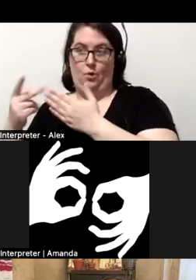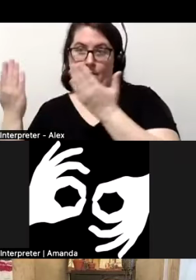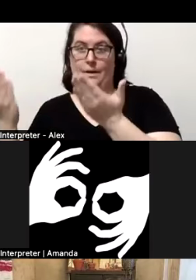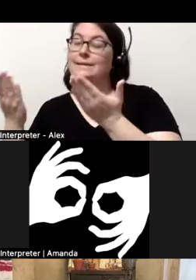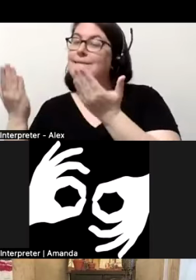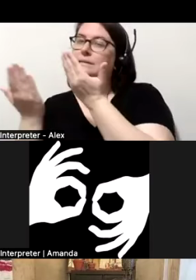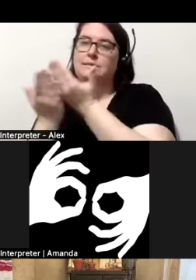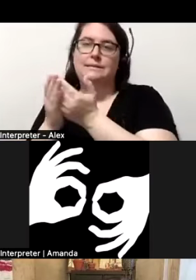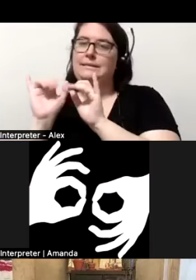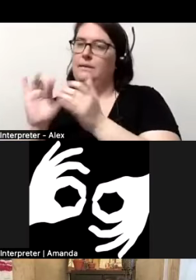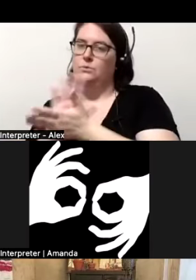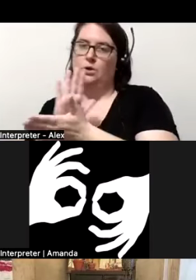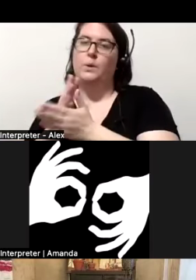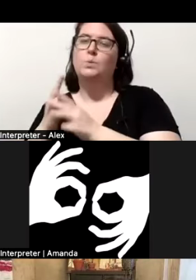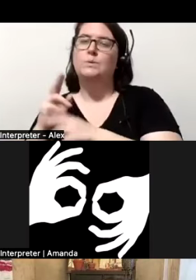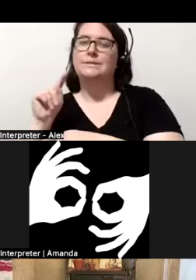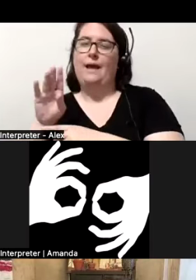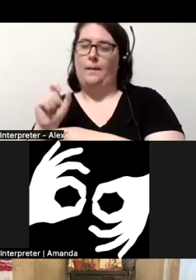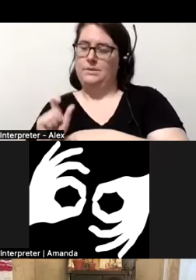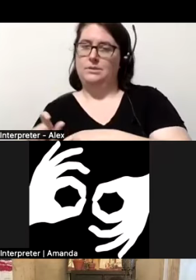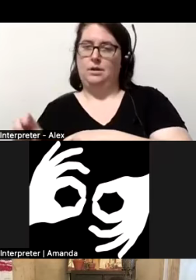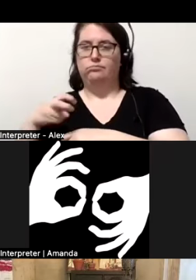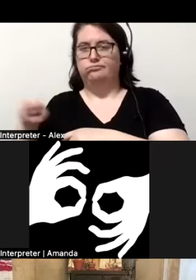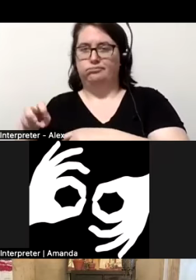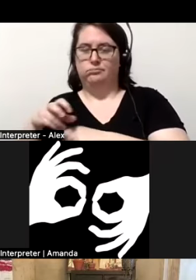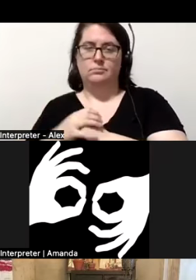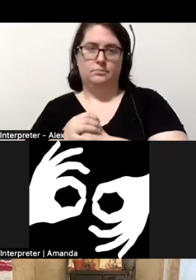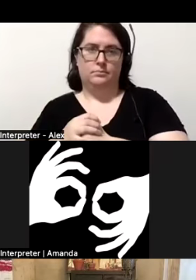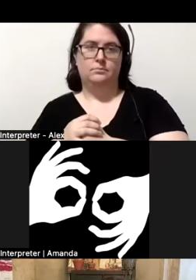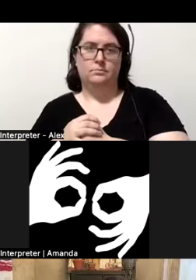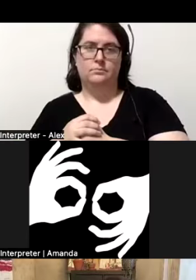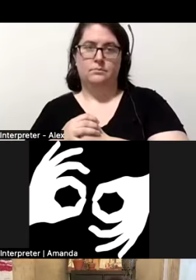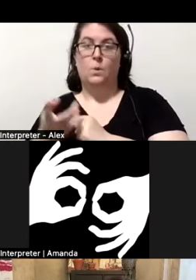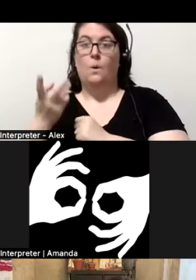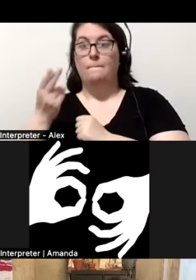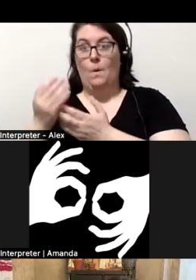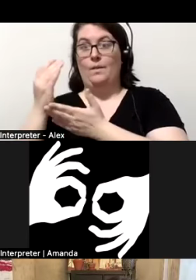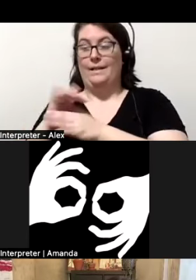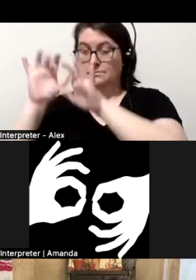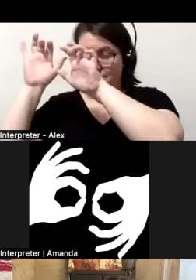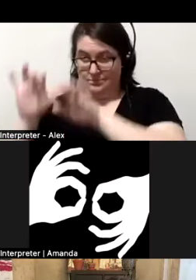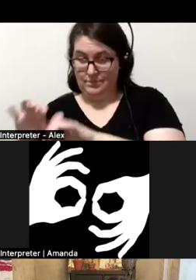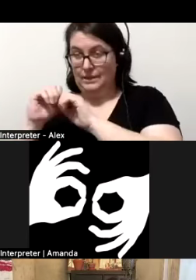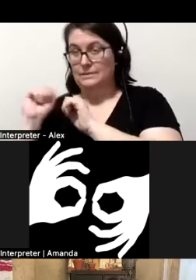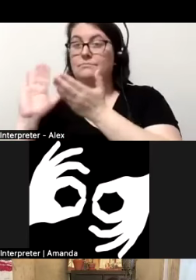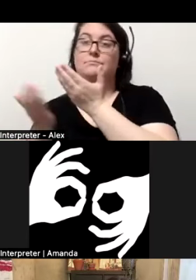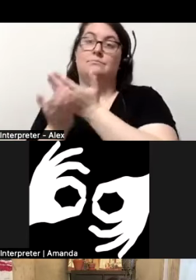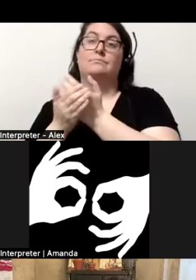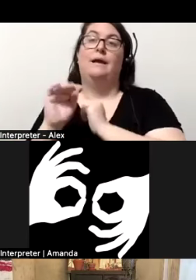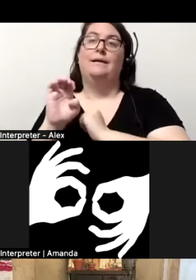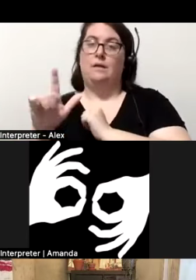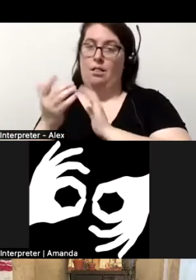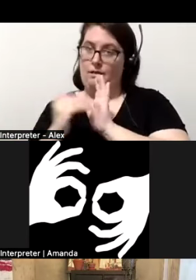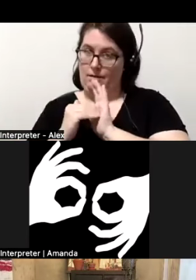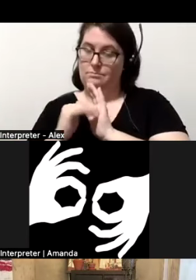document, using the tabs to navigate between them. And once again, please complete both lists in full and submit them as a single Excel file.